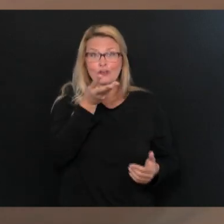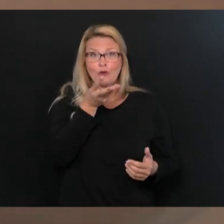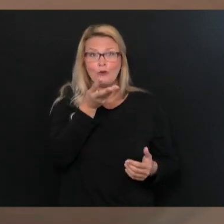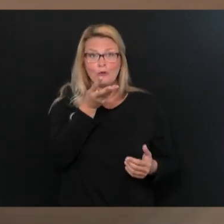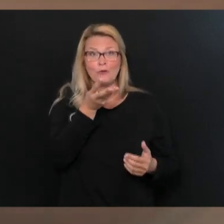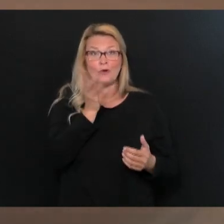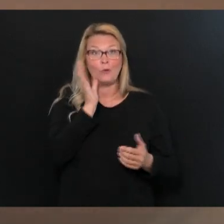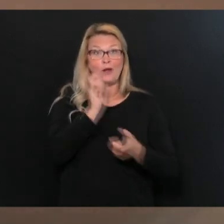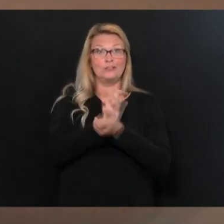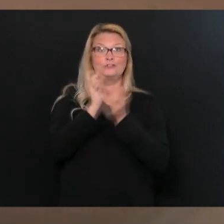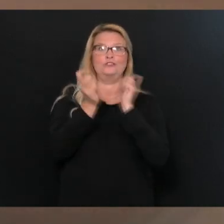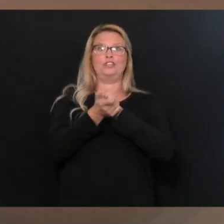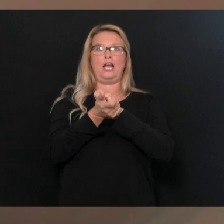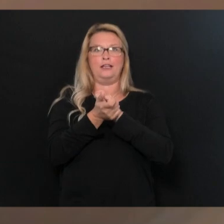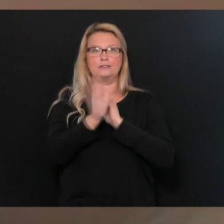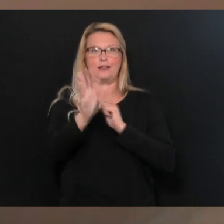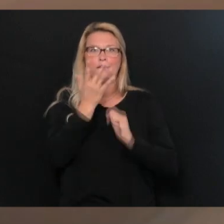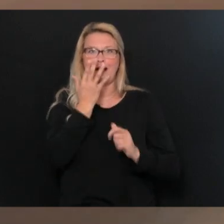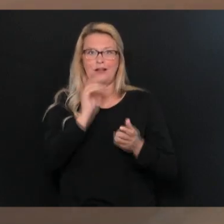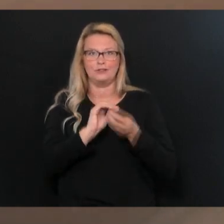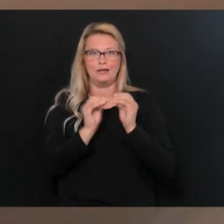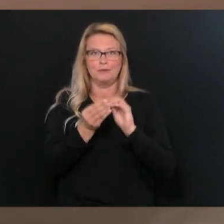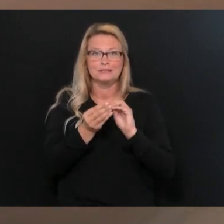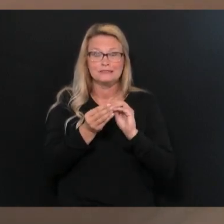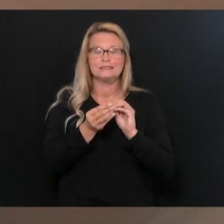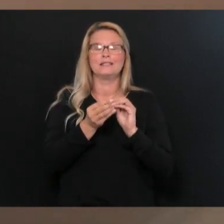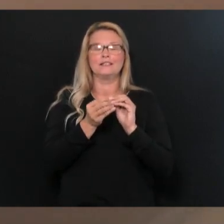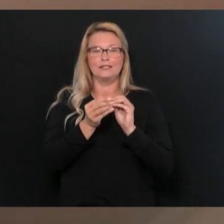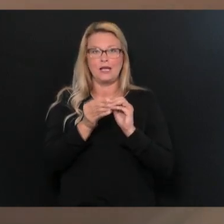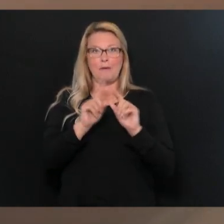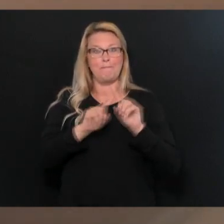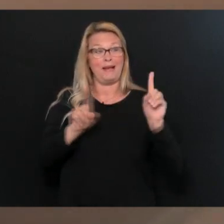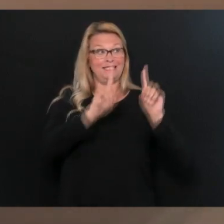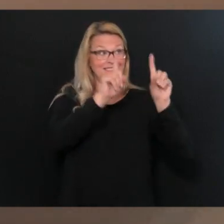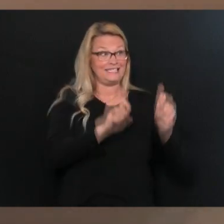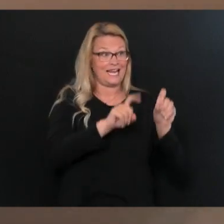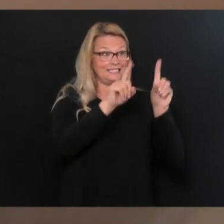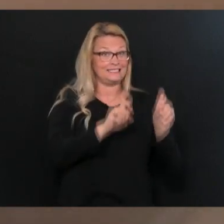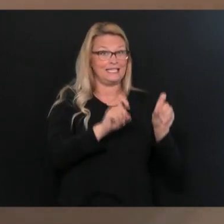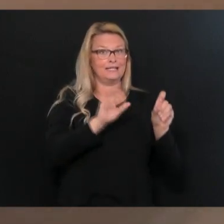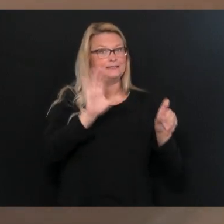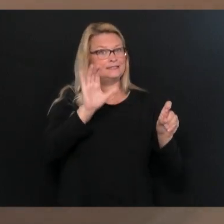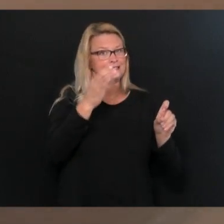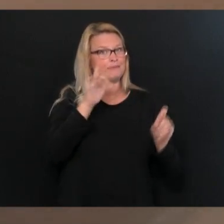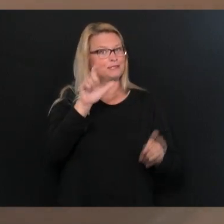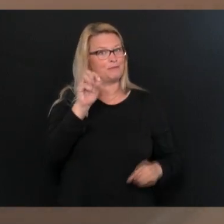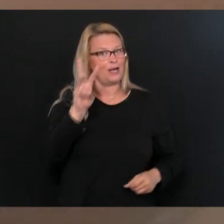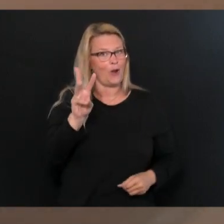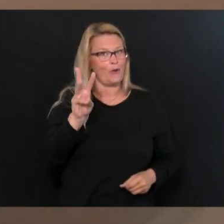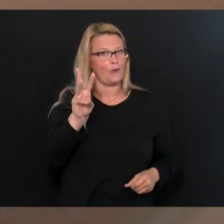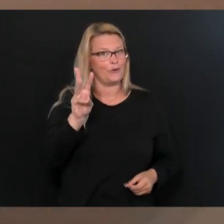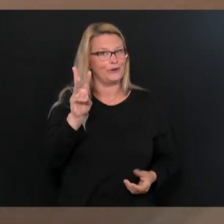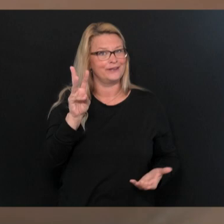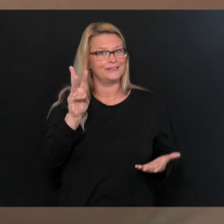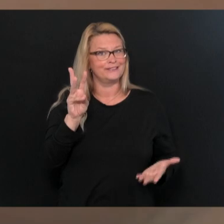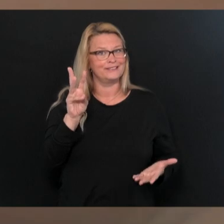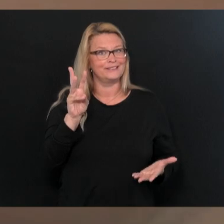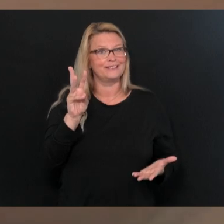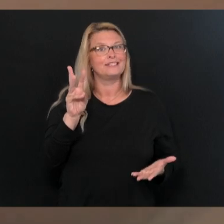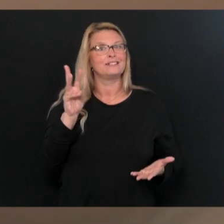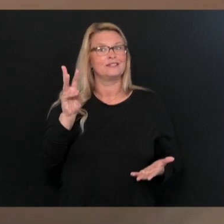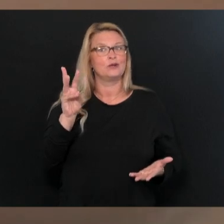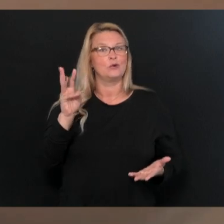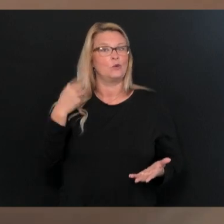make the infection rate go way up, but the testing tends to be low in those counties. And as the governor said,